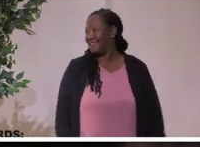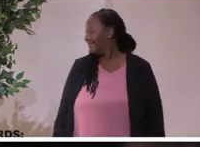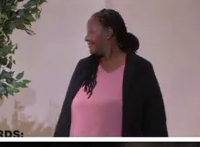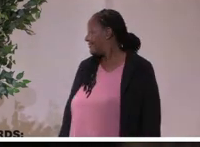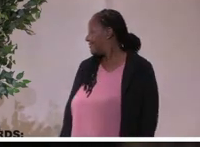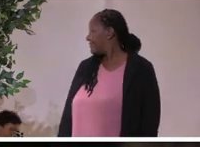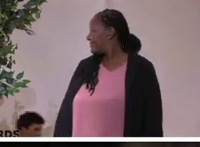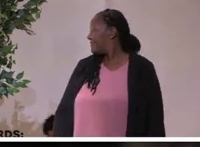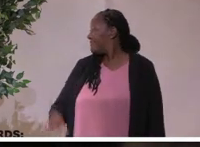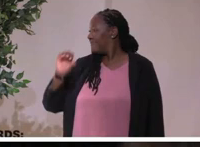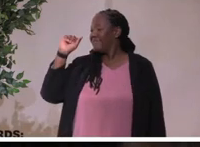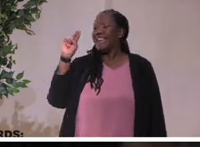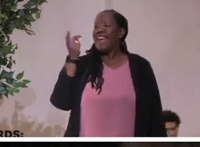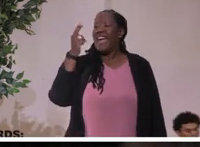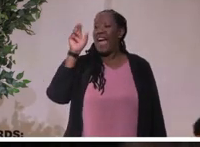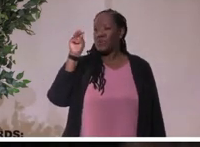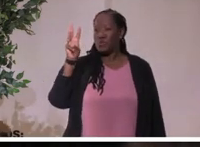Andrew Noel.